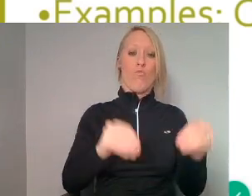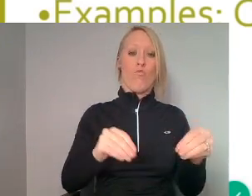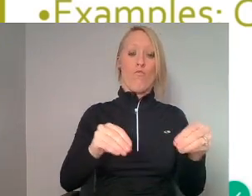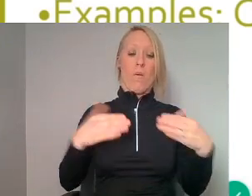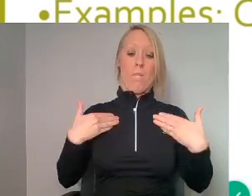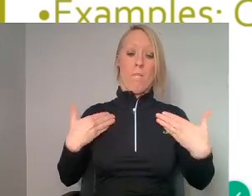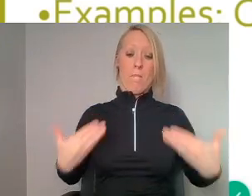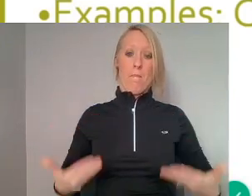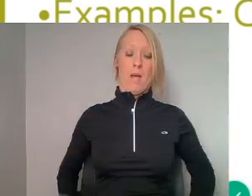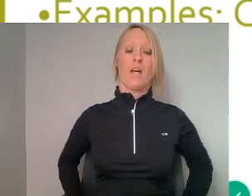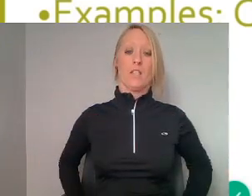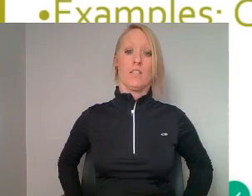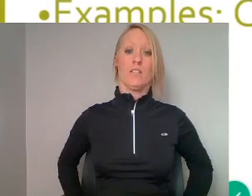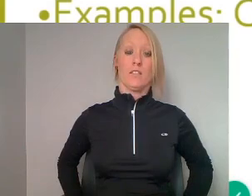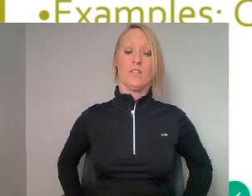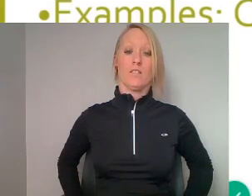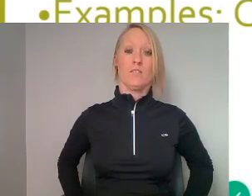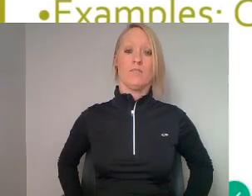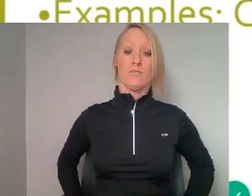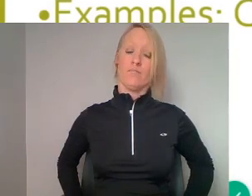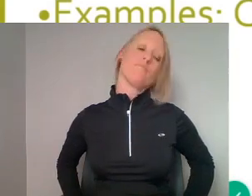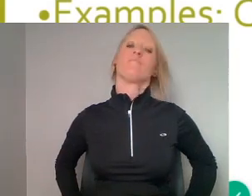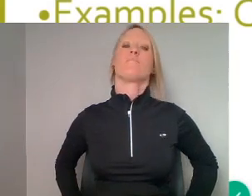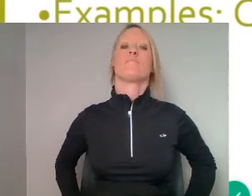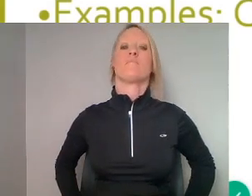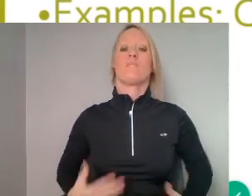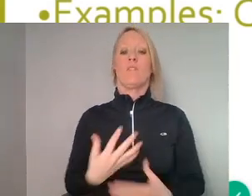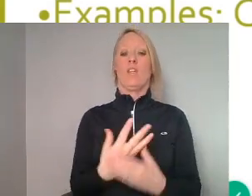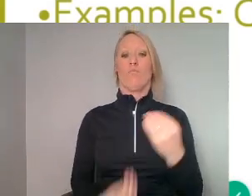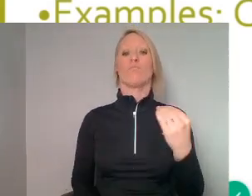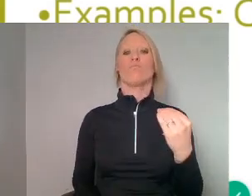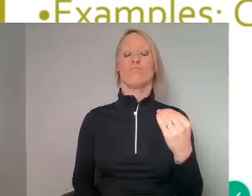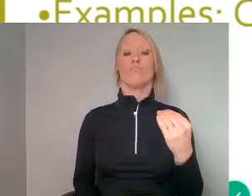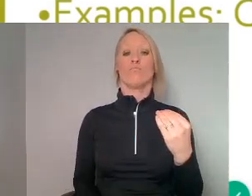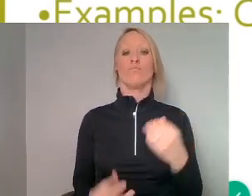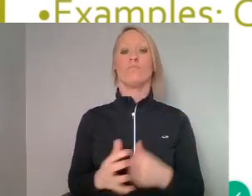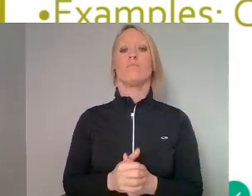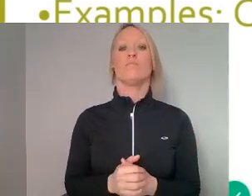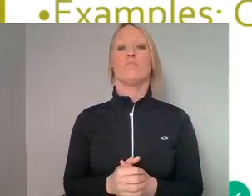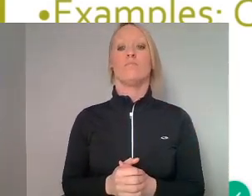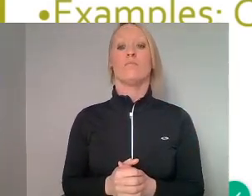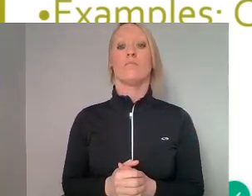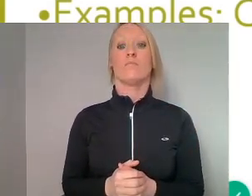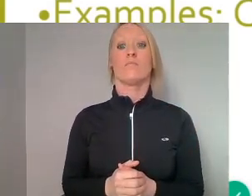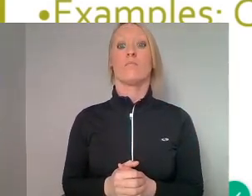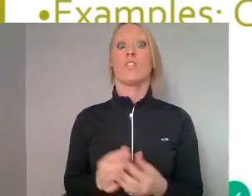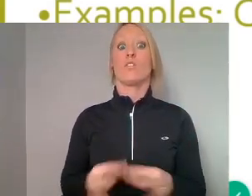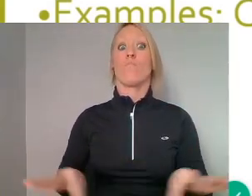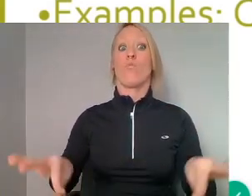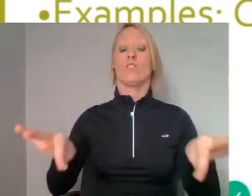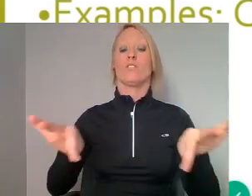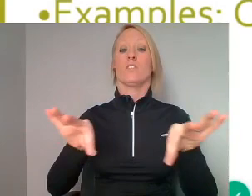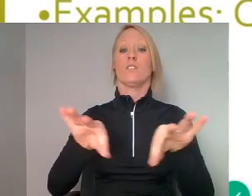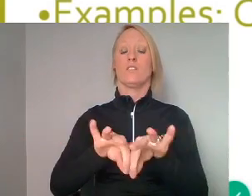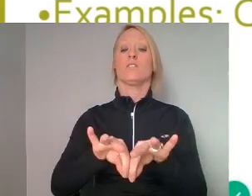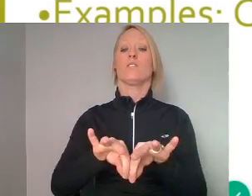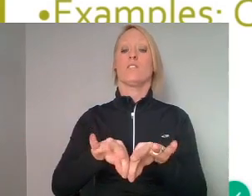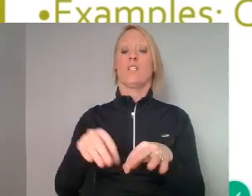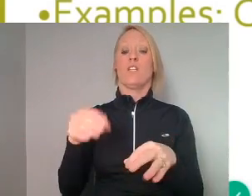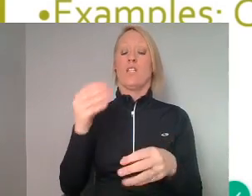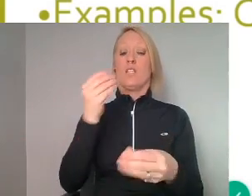out of our body. So fiber is key to kind of keeping the food that we bring in, moving it through our body and getting it out of our